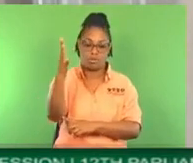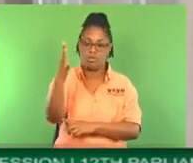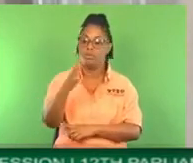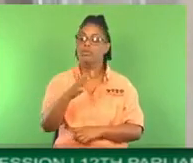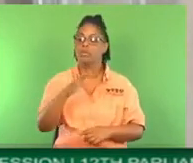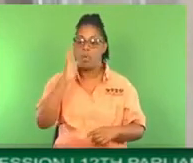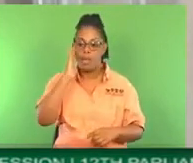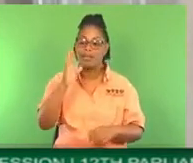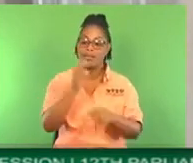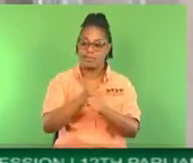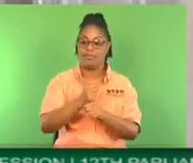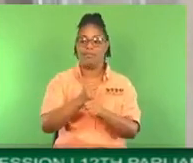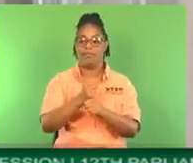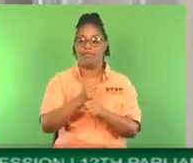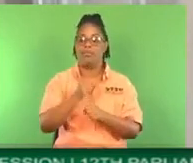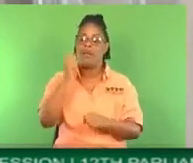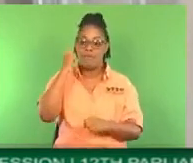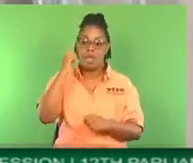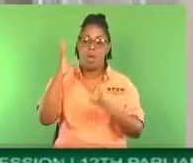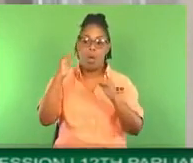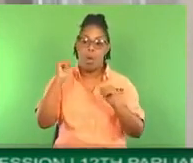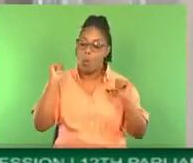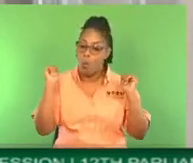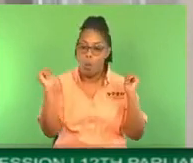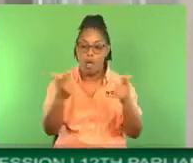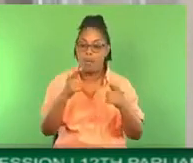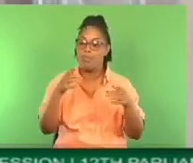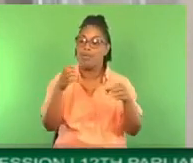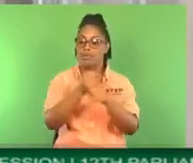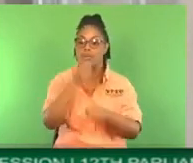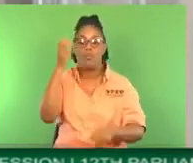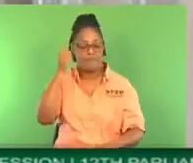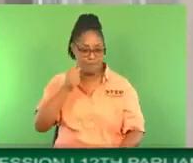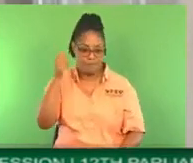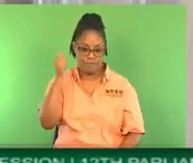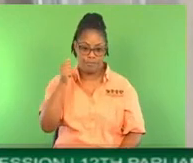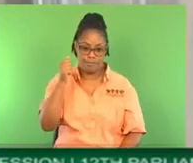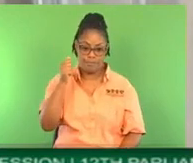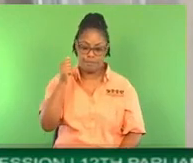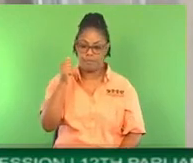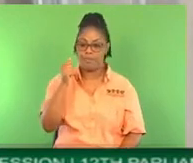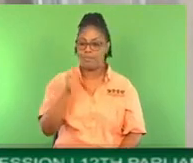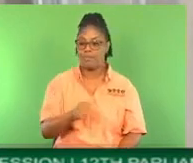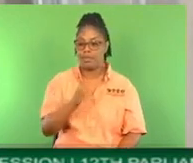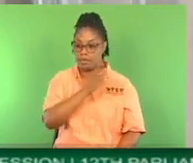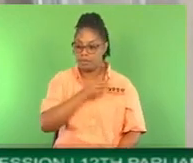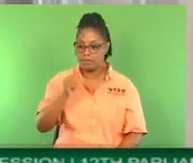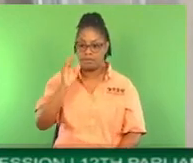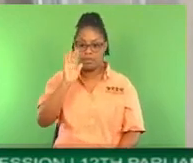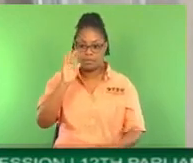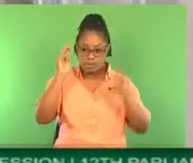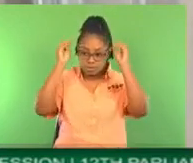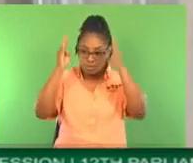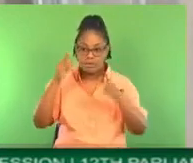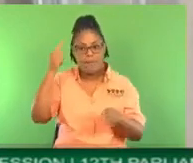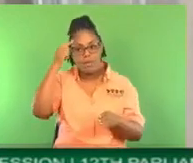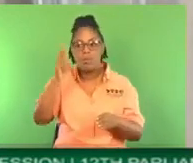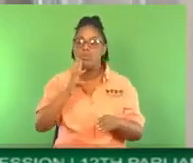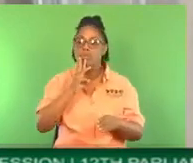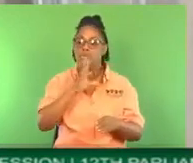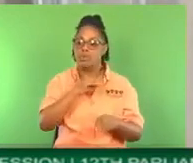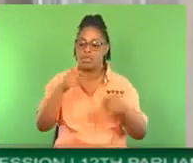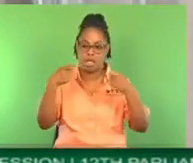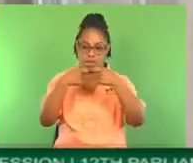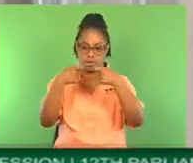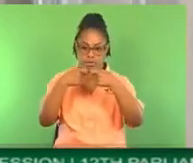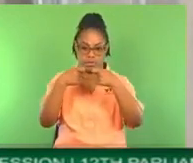grants. Madam Speaker, I want to shout out to the Minister of Public Utilities in terms of the electric